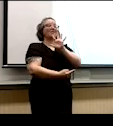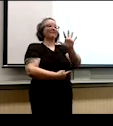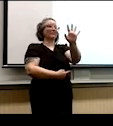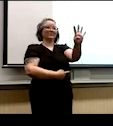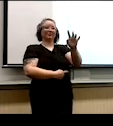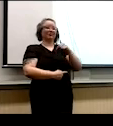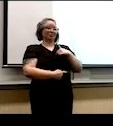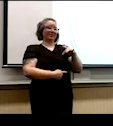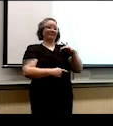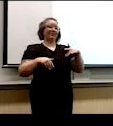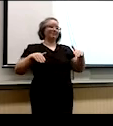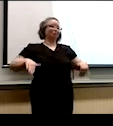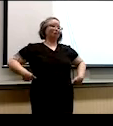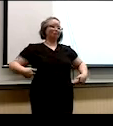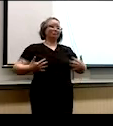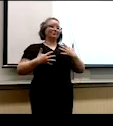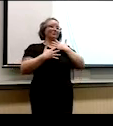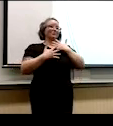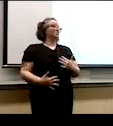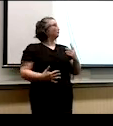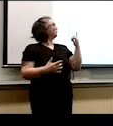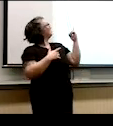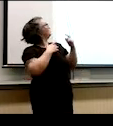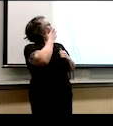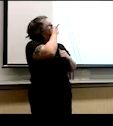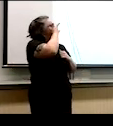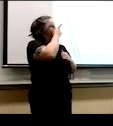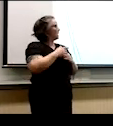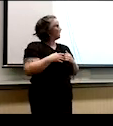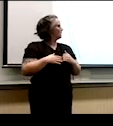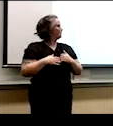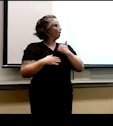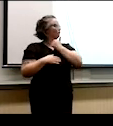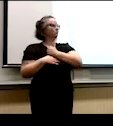catch that? Insert picture here.